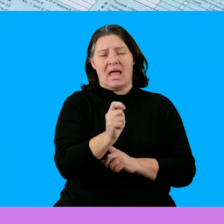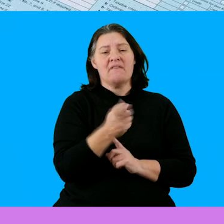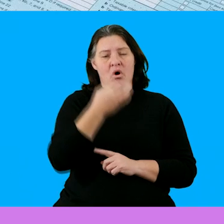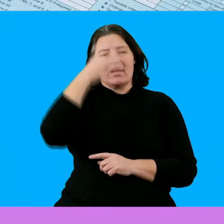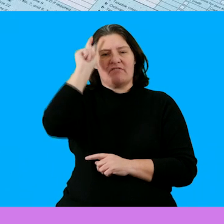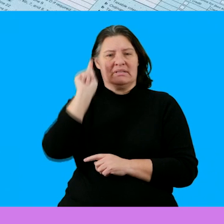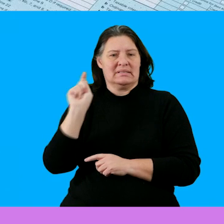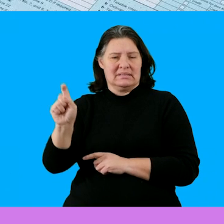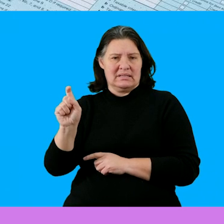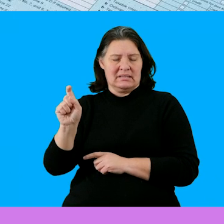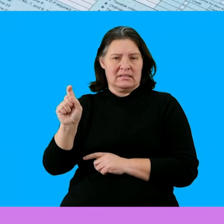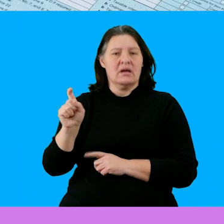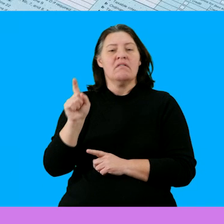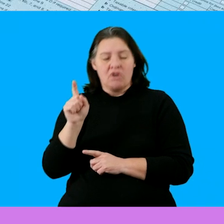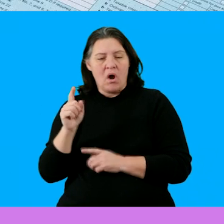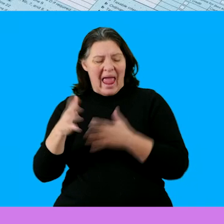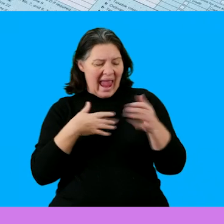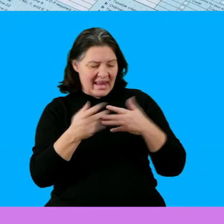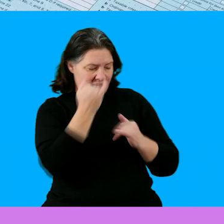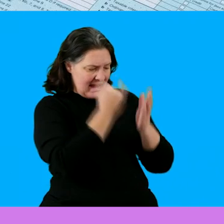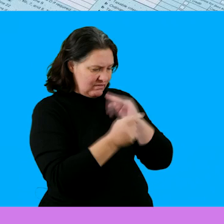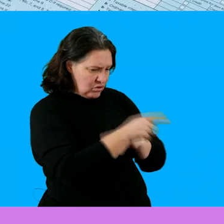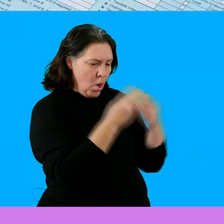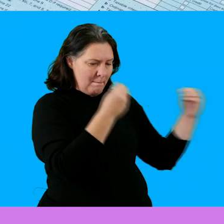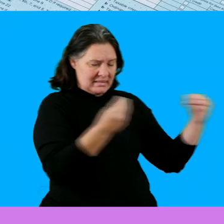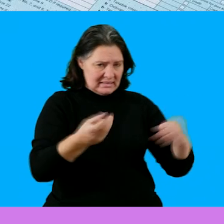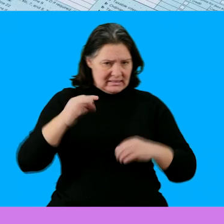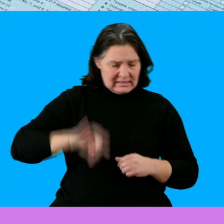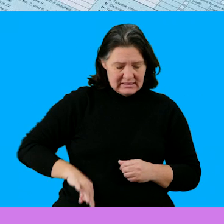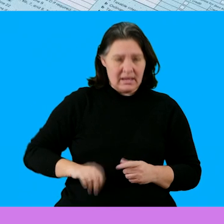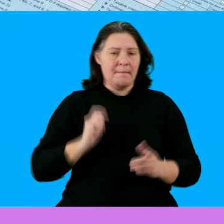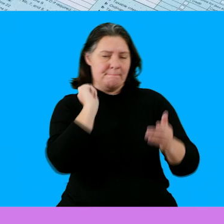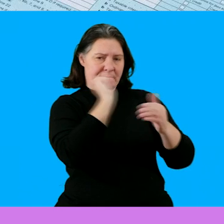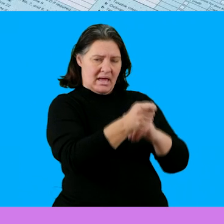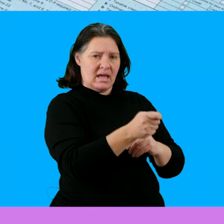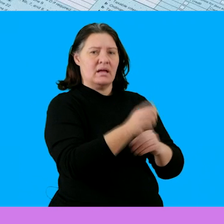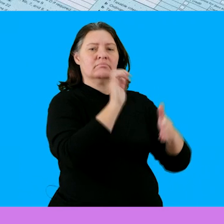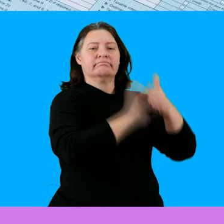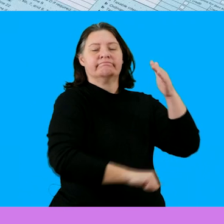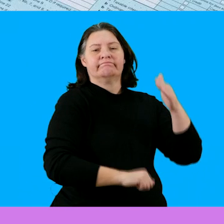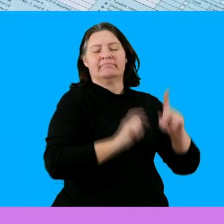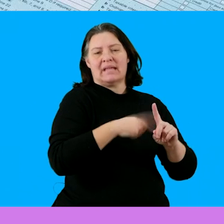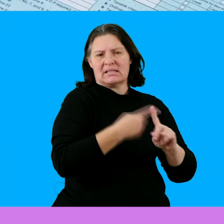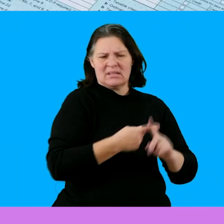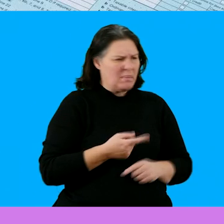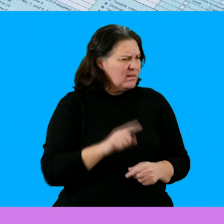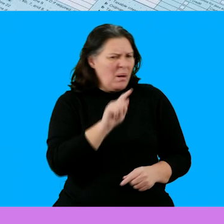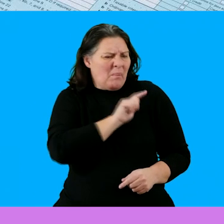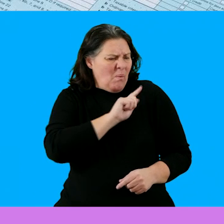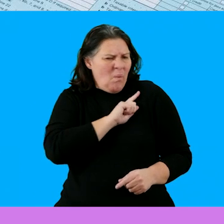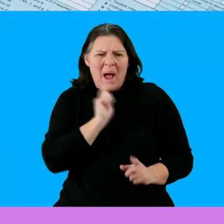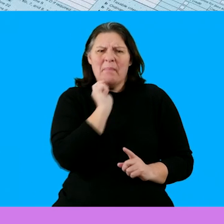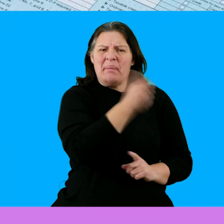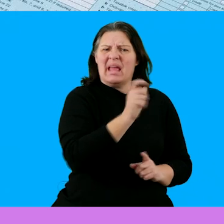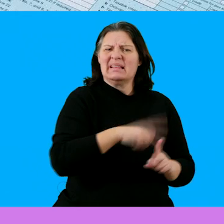state revenue levied by government on any individual or business earning an income. So why do we have to pay tax, you may